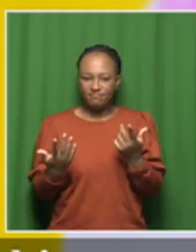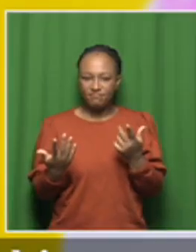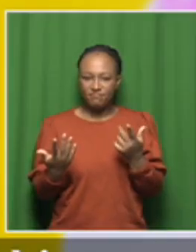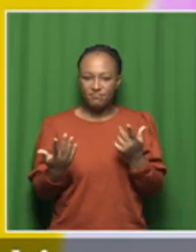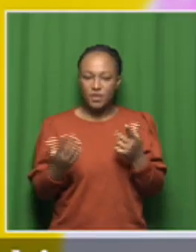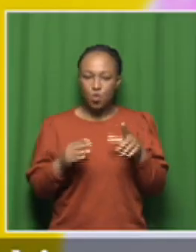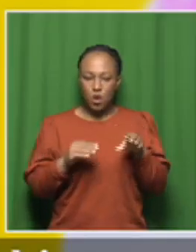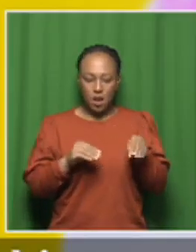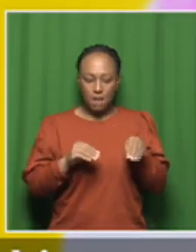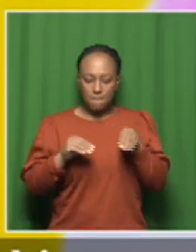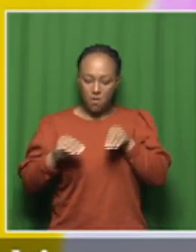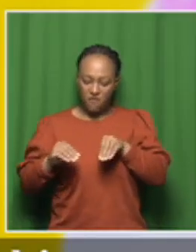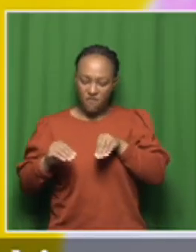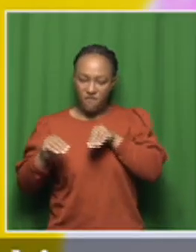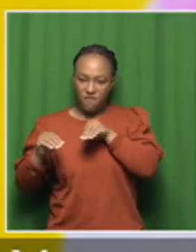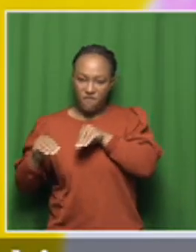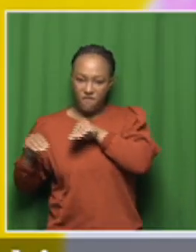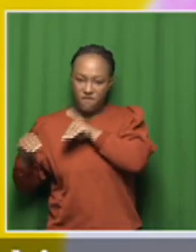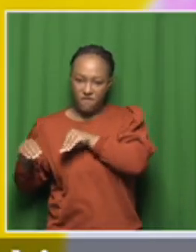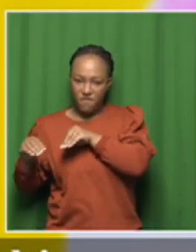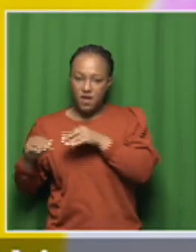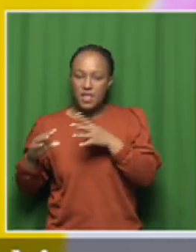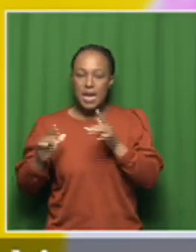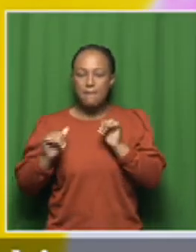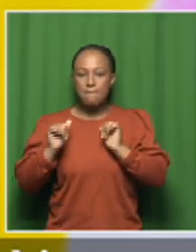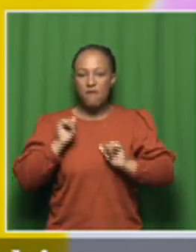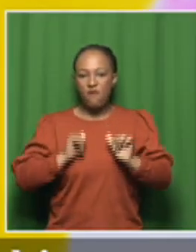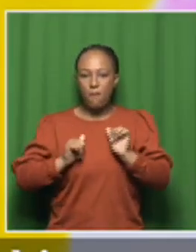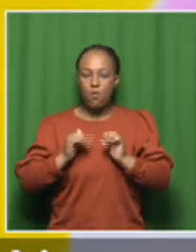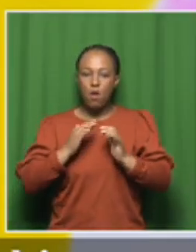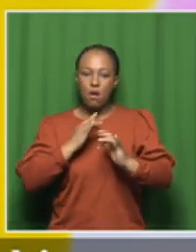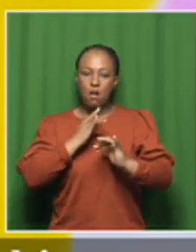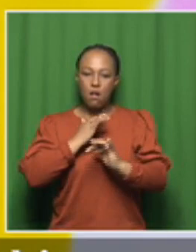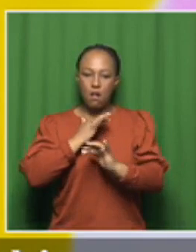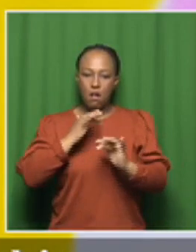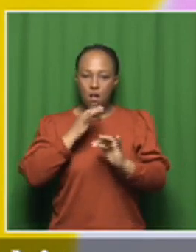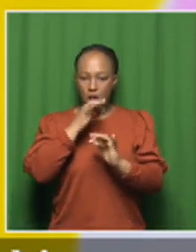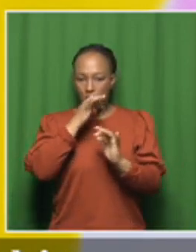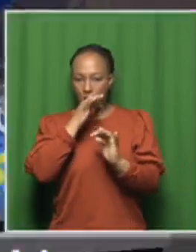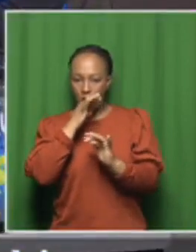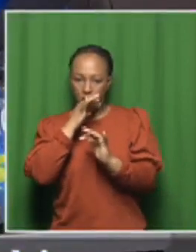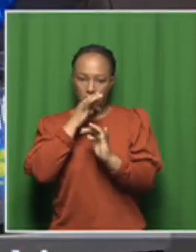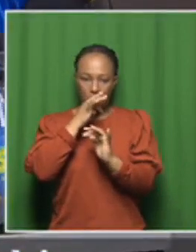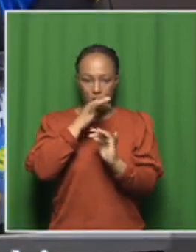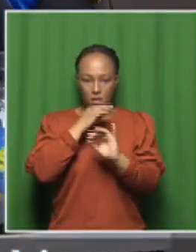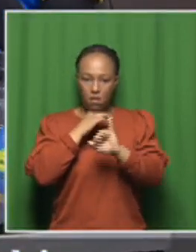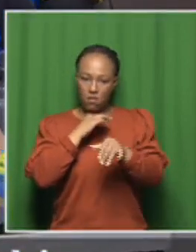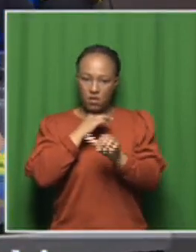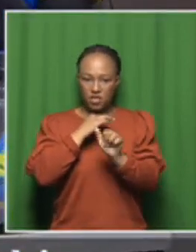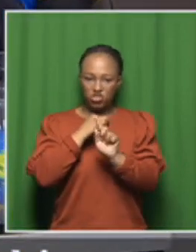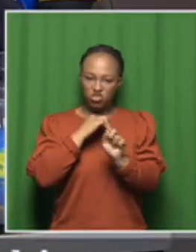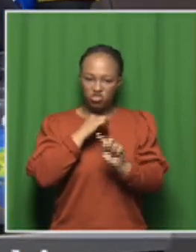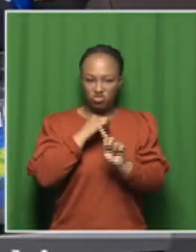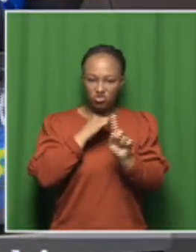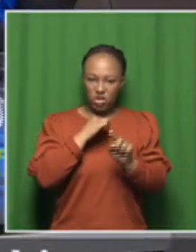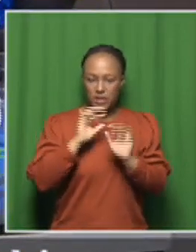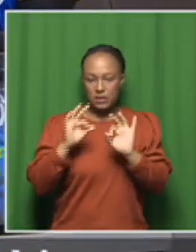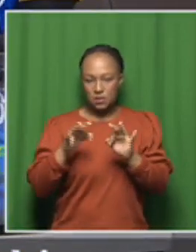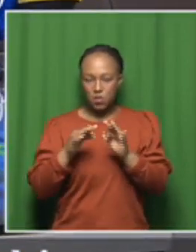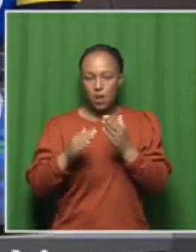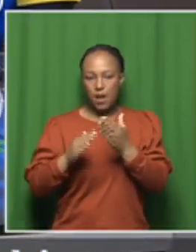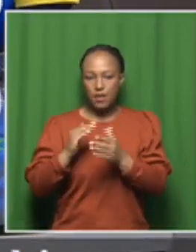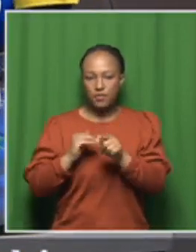it's going to end with a jazz performance. The tribe of Sakumzi, Okay, perfect. And I'm just wondering about that